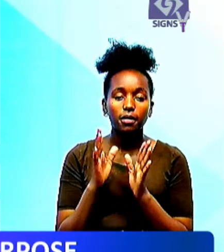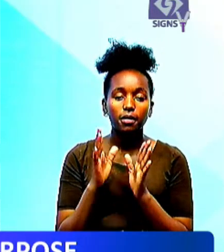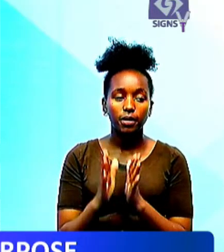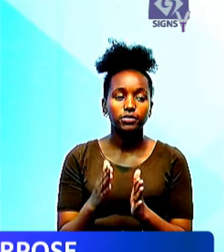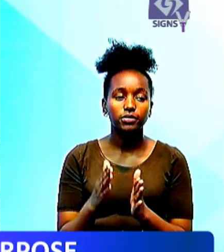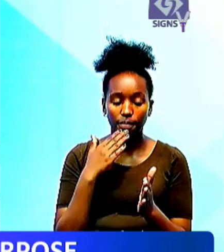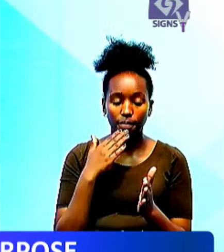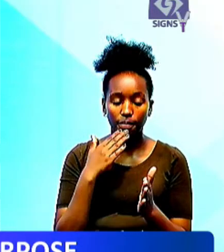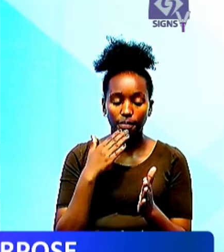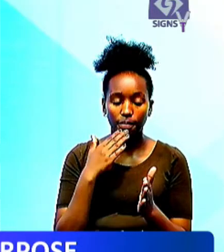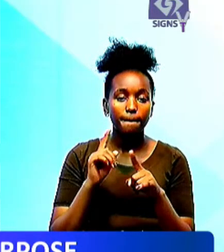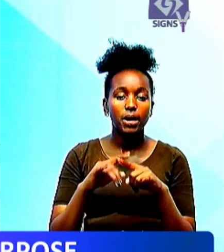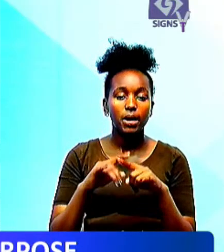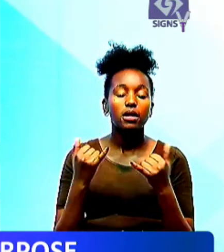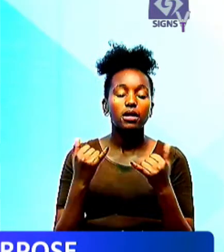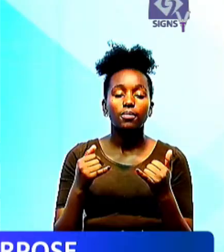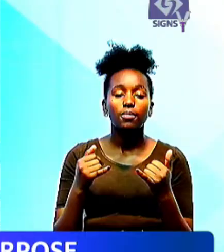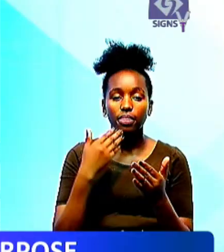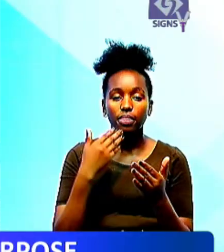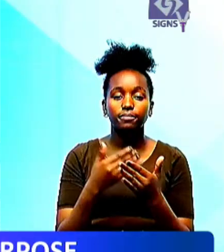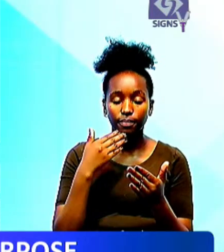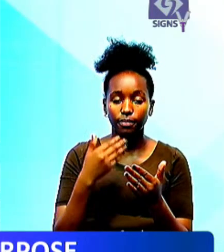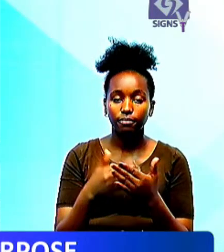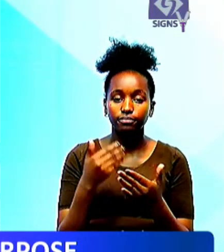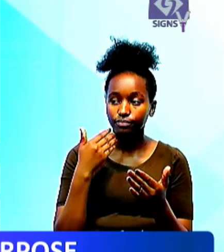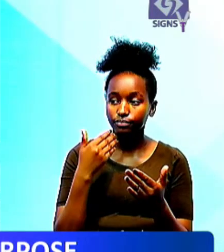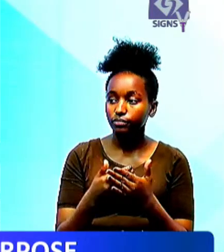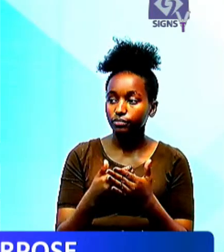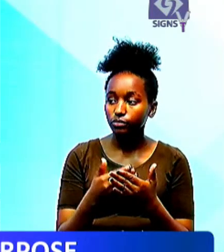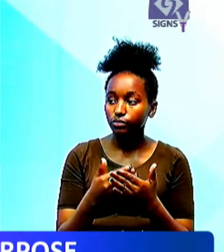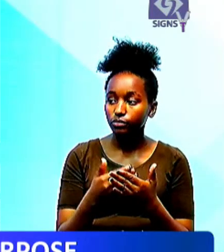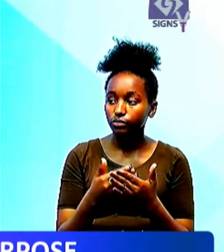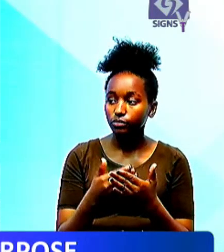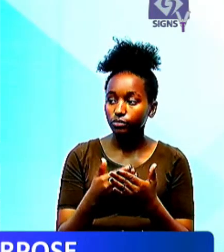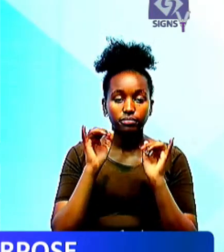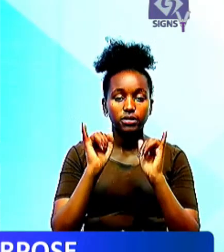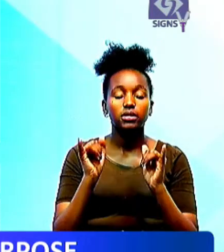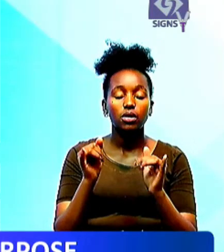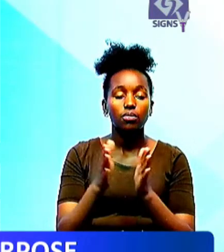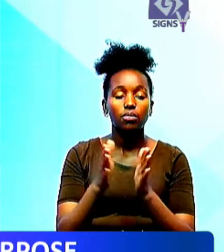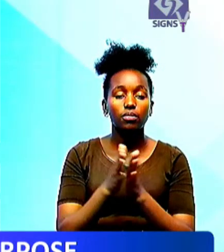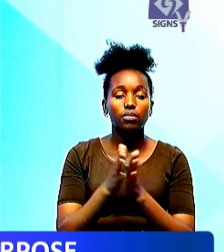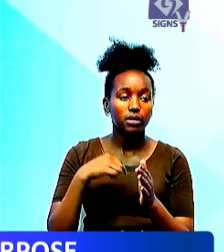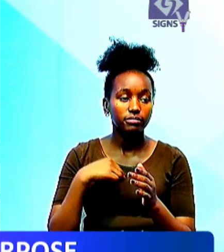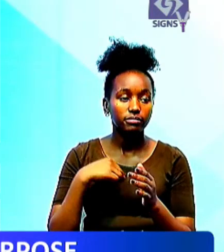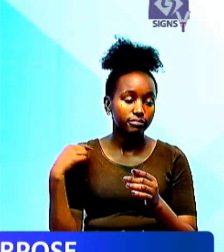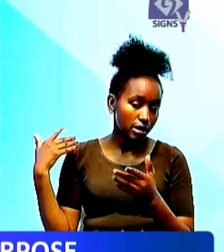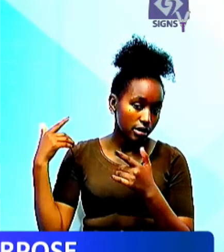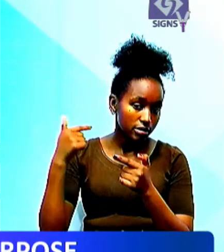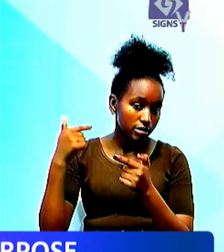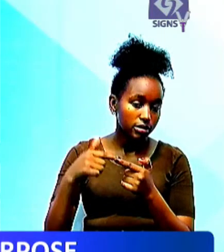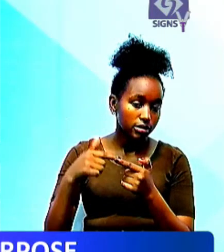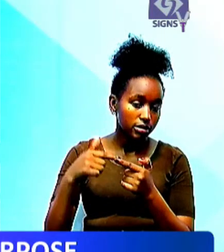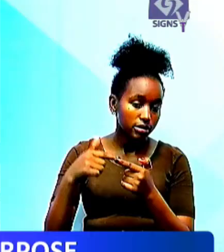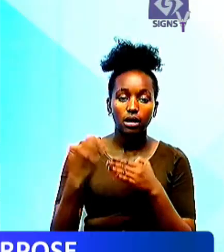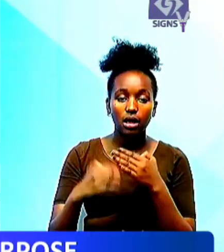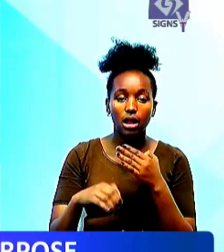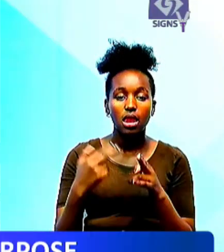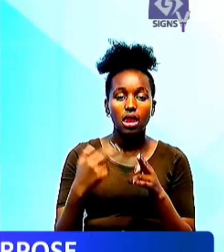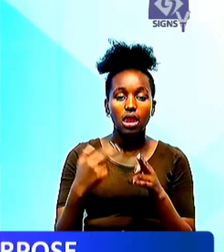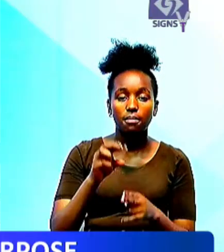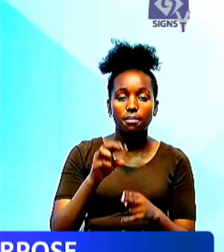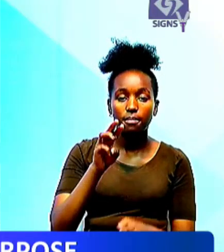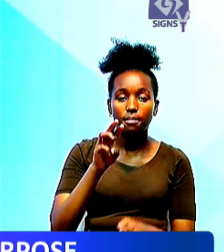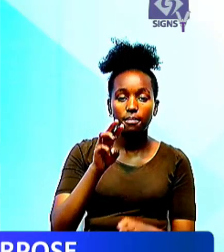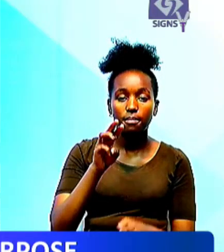But thank you very much, guys, for holding up until the end of this conversation. That has been Mr. Moses Njuguna. And I